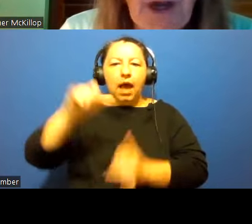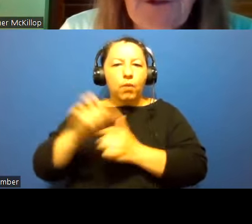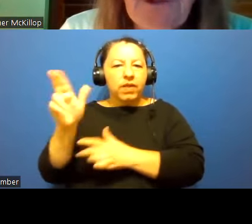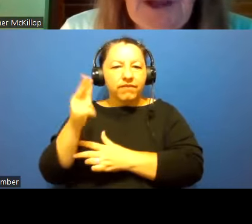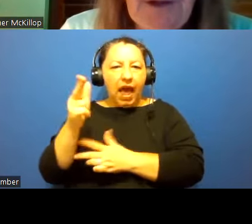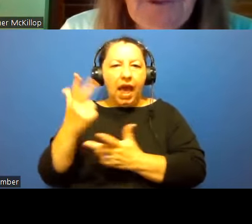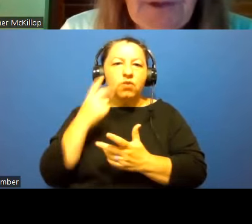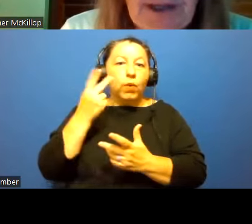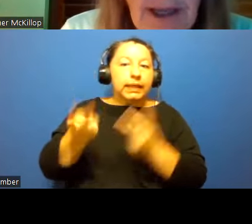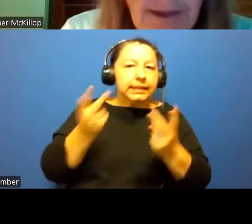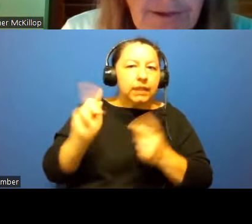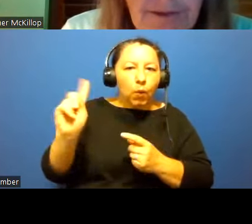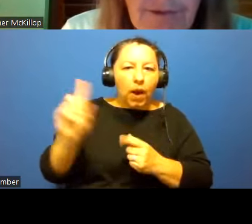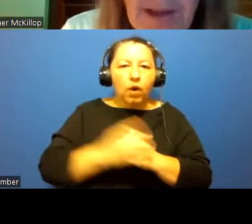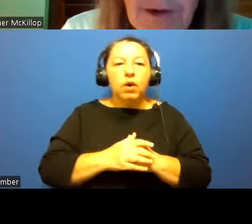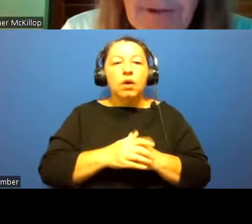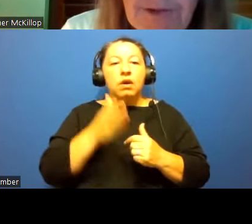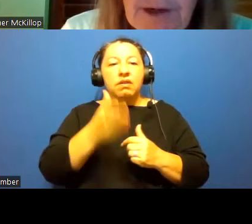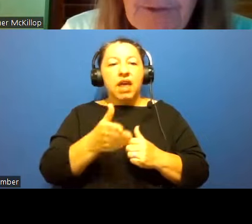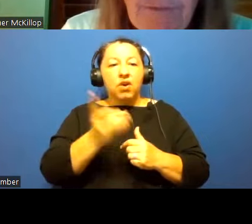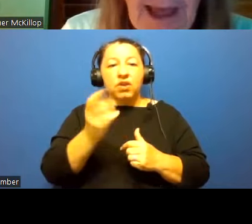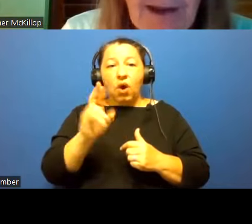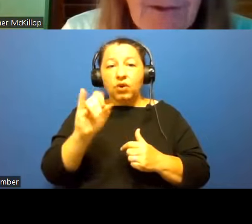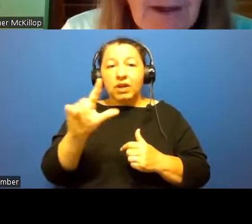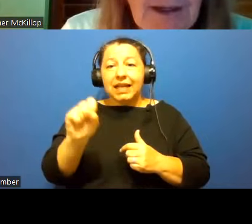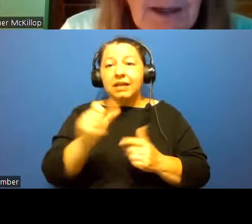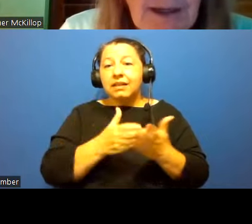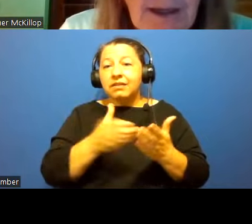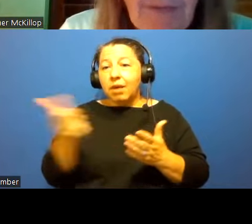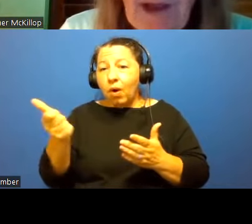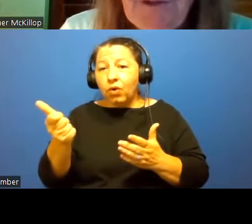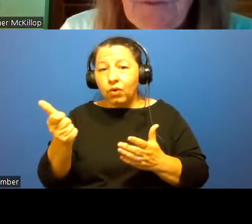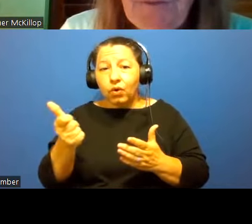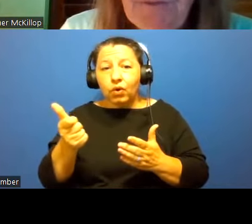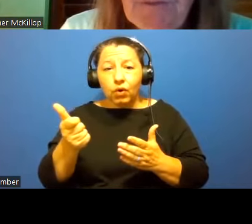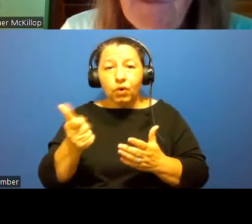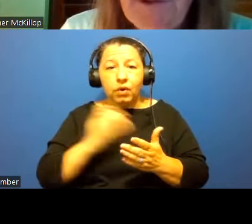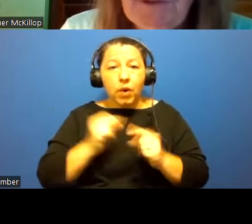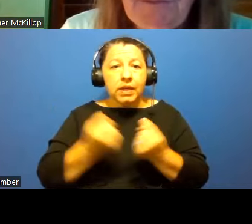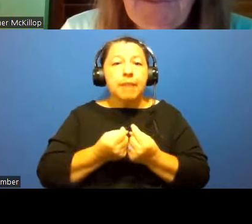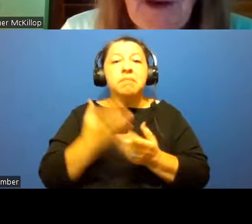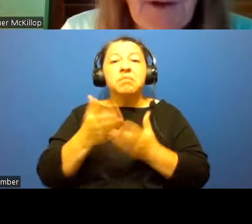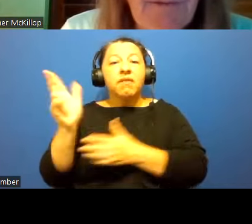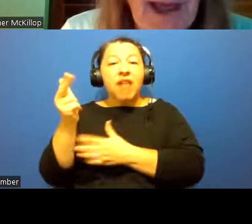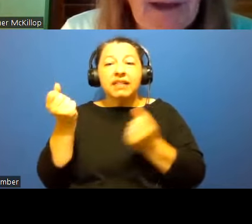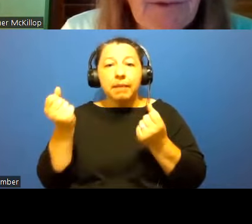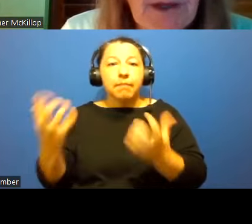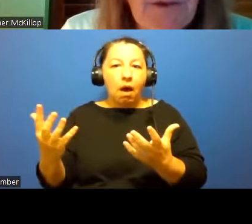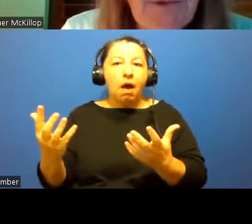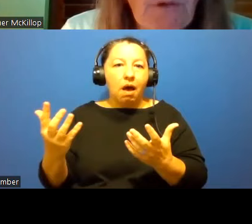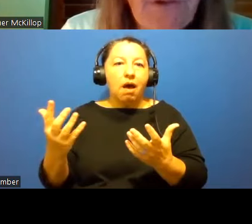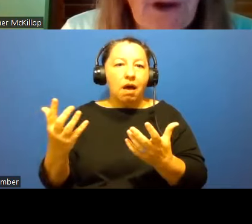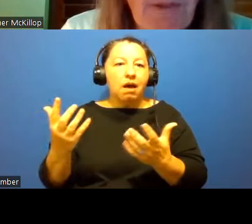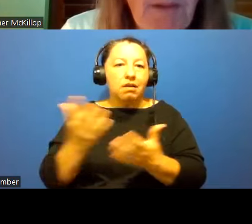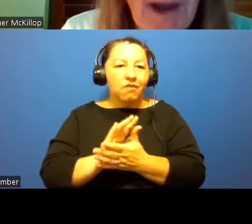There's Dr. Sills and some others. Here's some flags. I have lots of movies of fluttering flags.